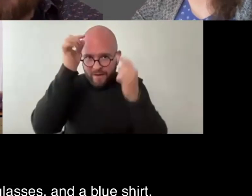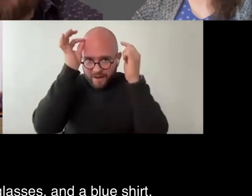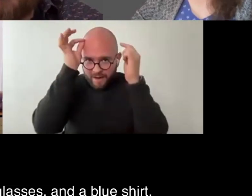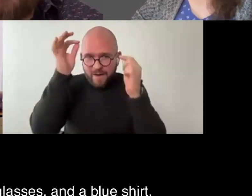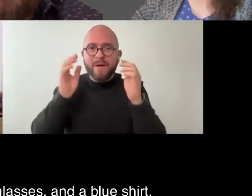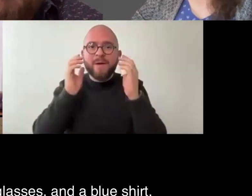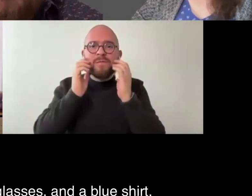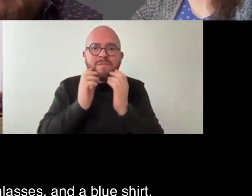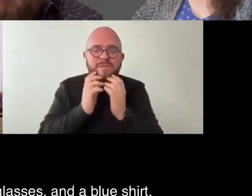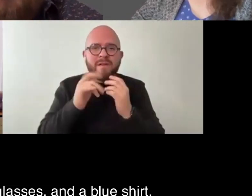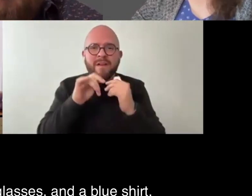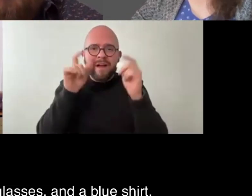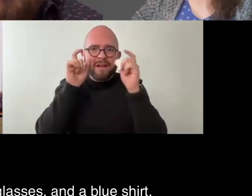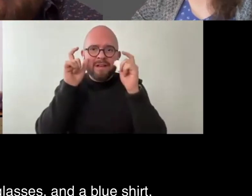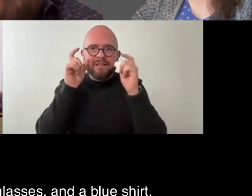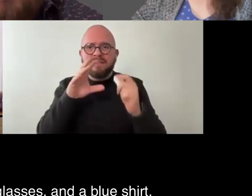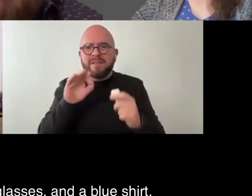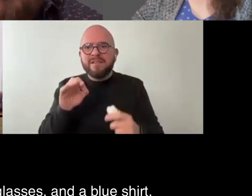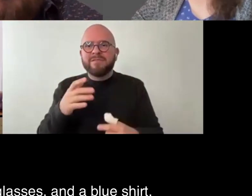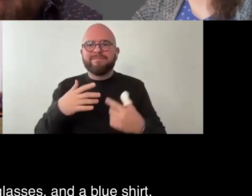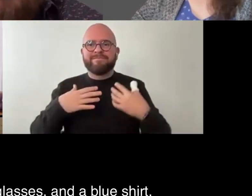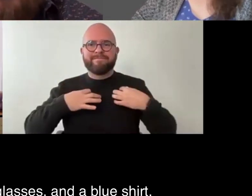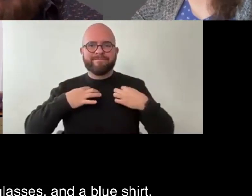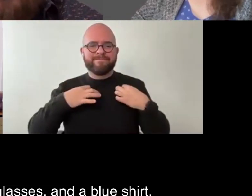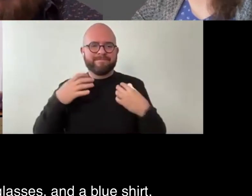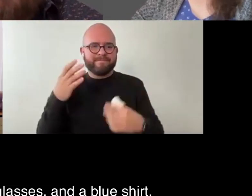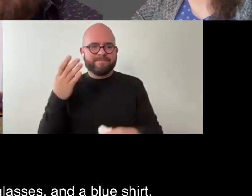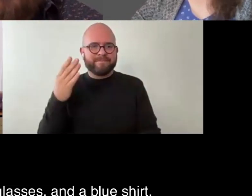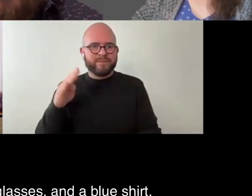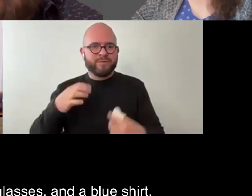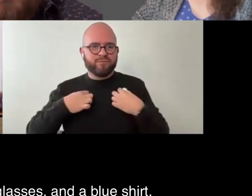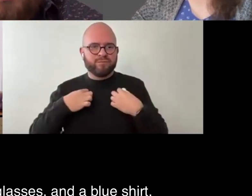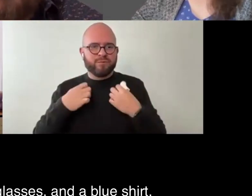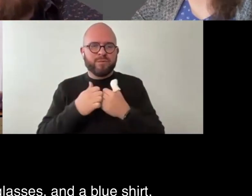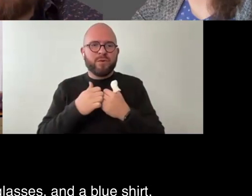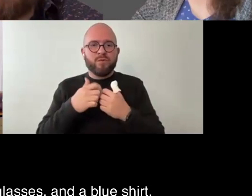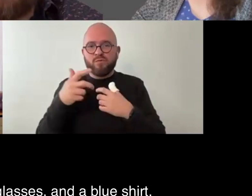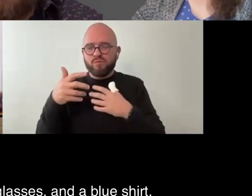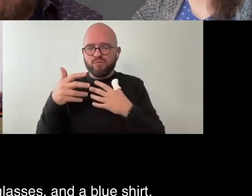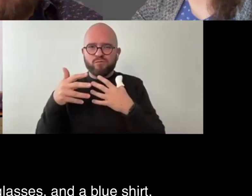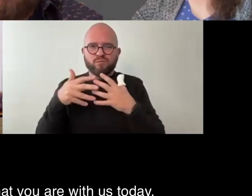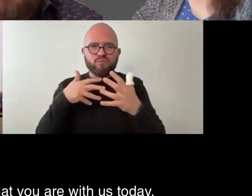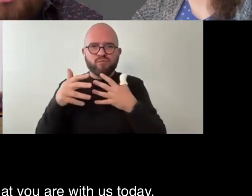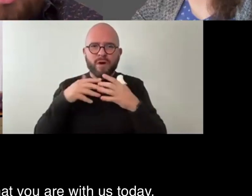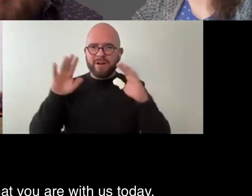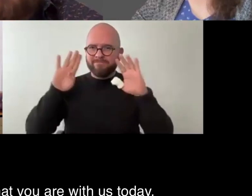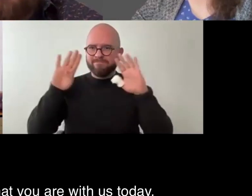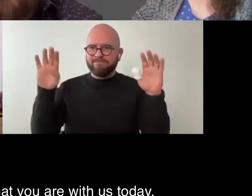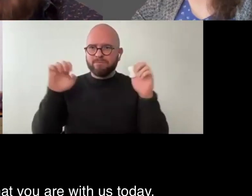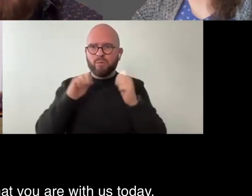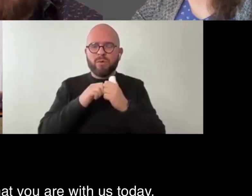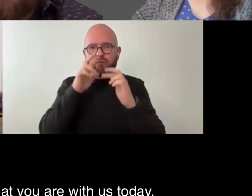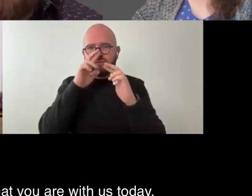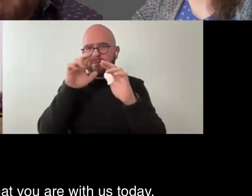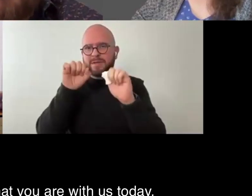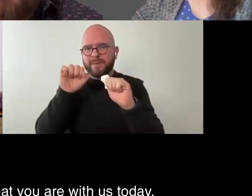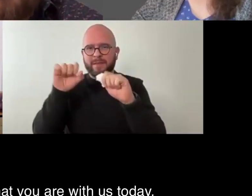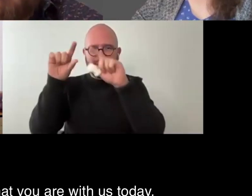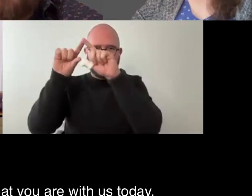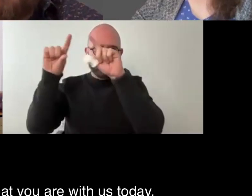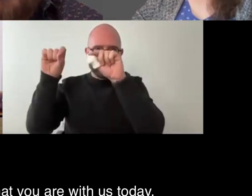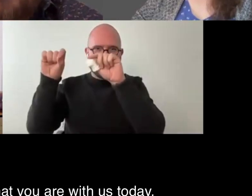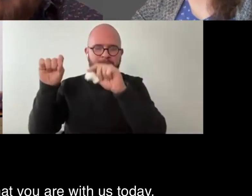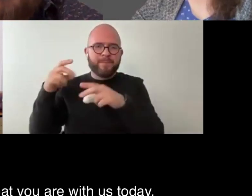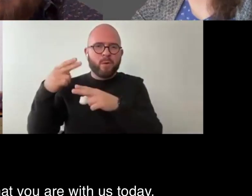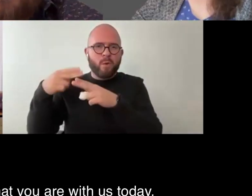and a blue shirt with the gray respectability logoed background. We are so grateful